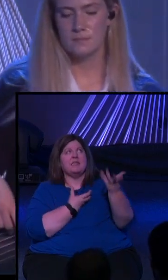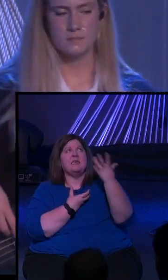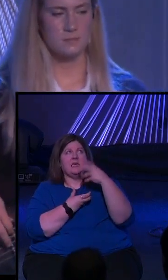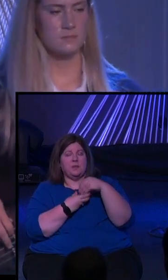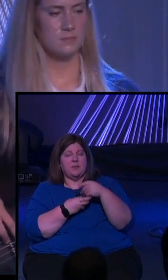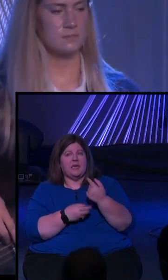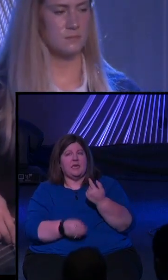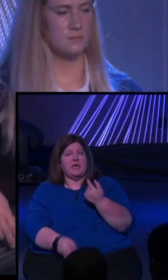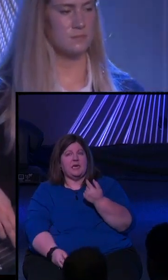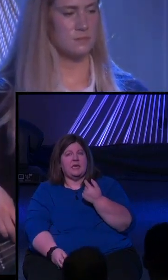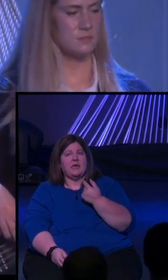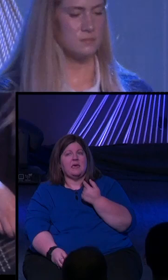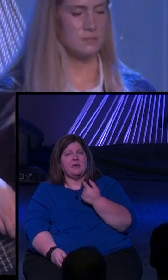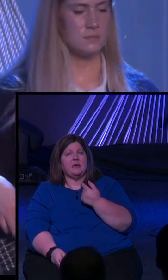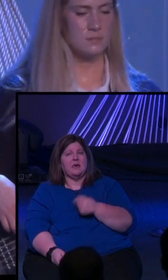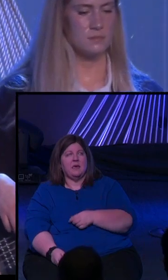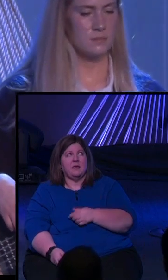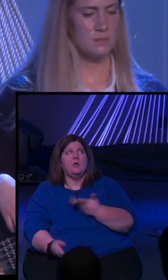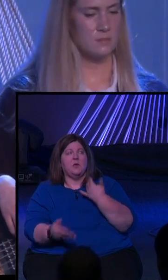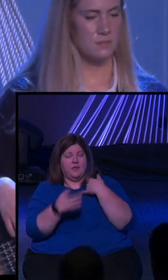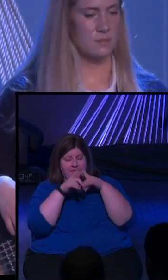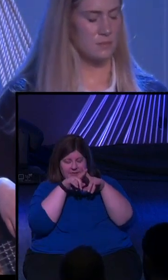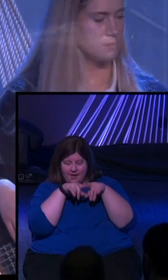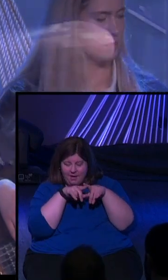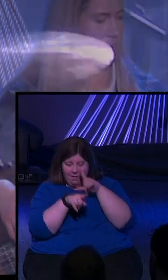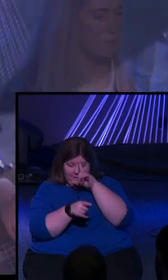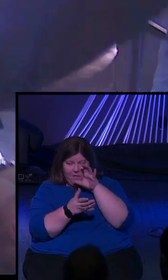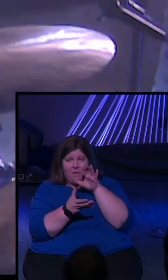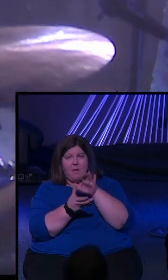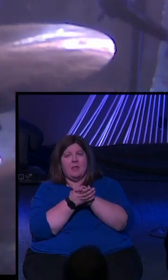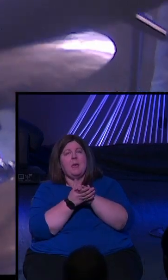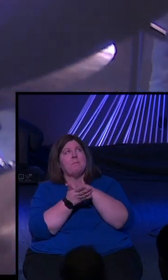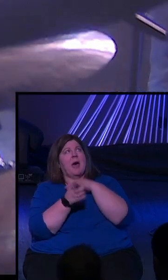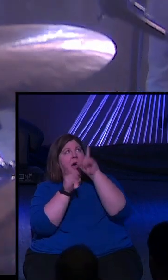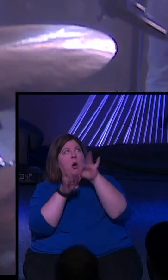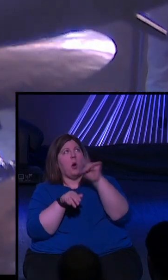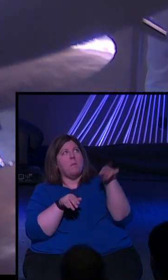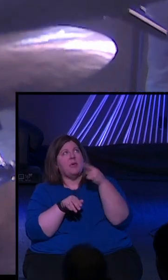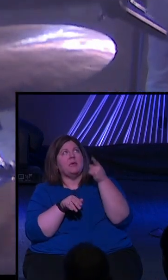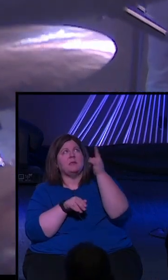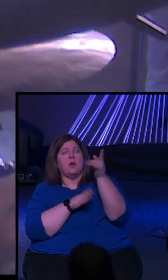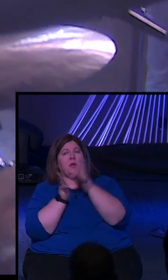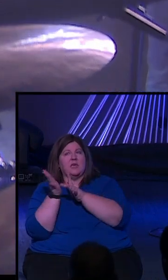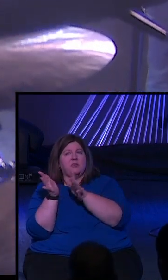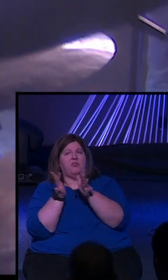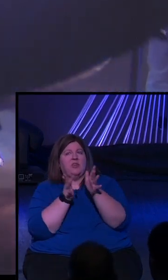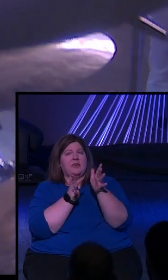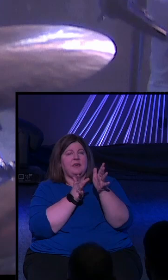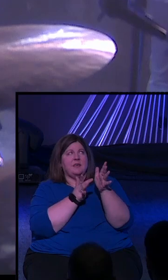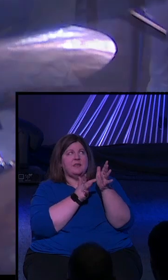Christ in me. To this I hold, my hope is